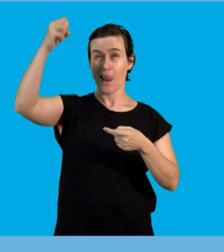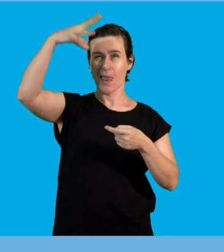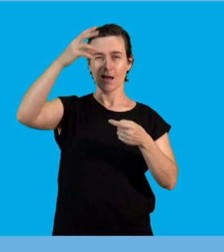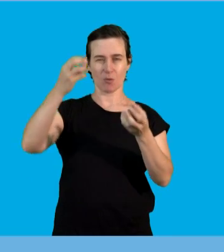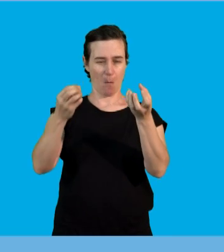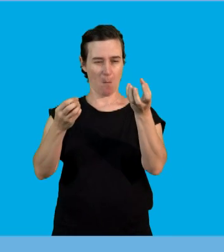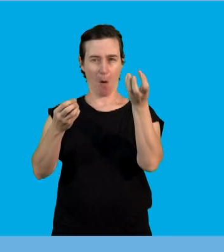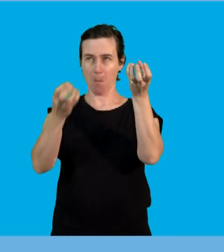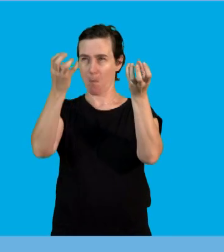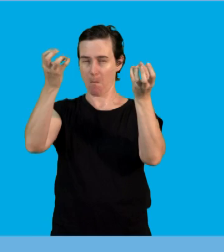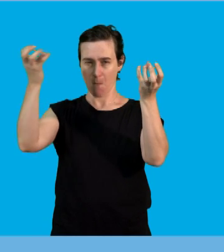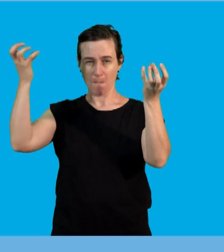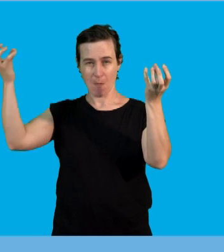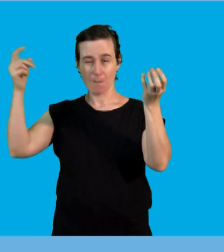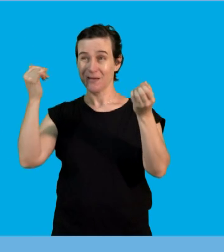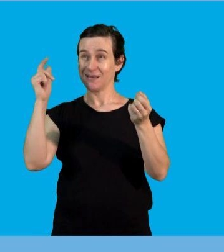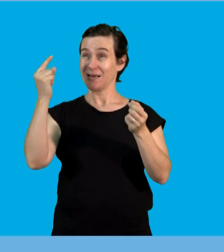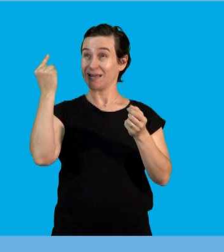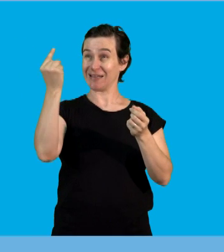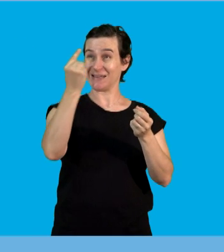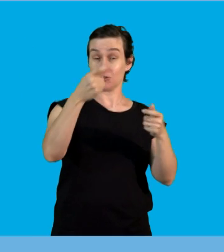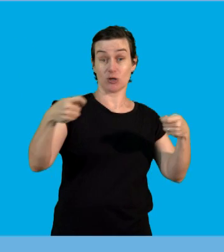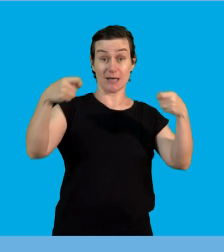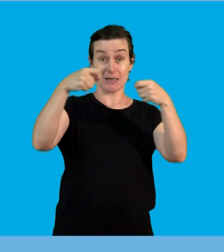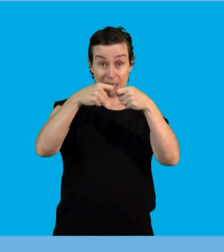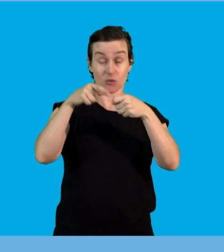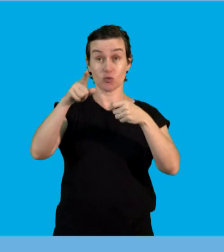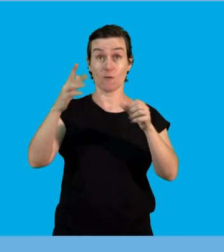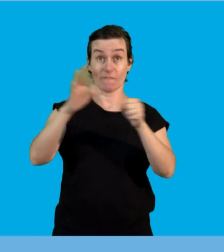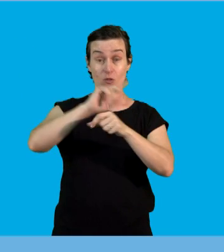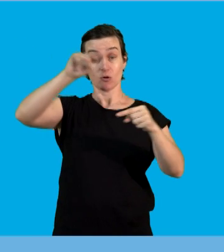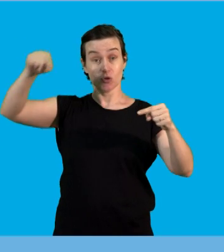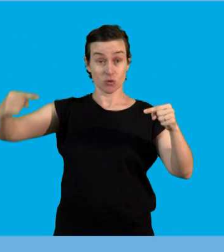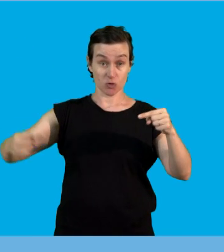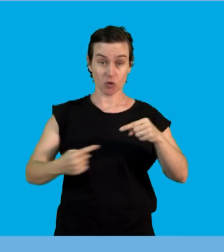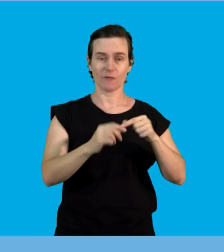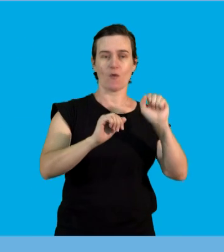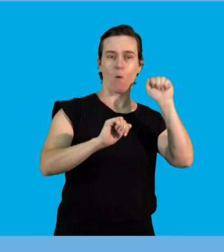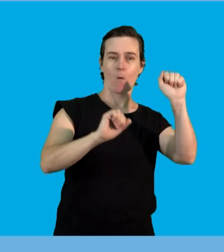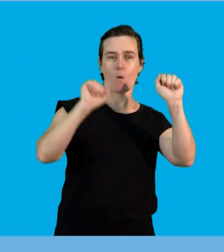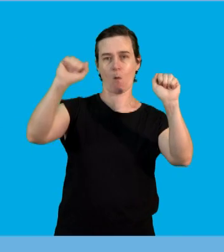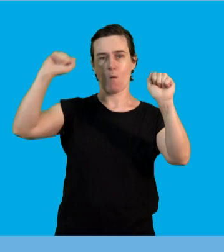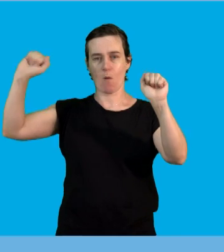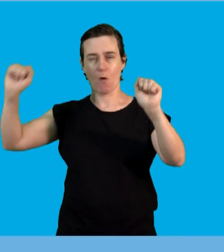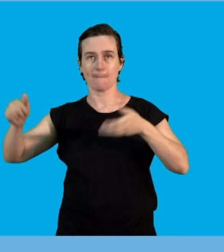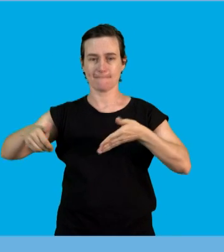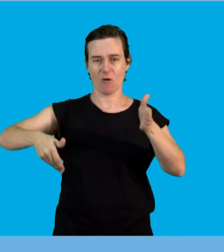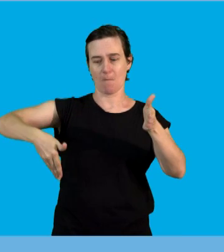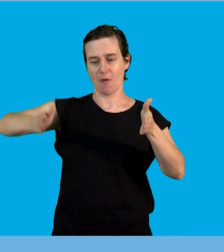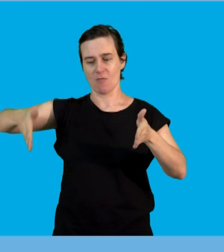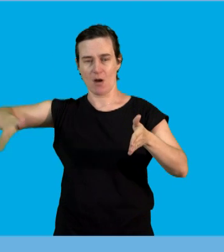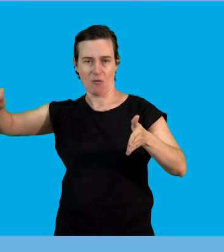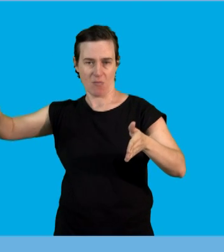are each connected to the main circuit in their own parallel circuit. So the light bulbs are connected to their own circuit in their